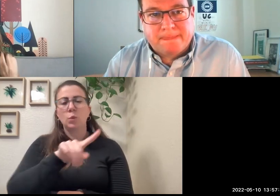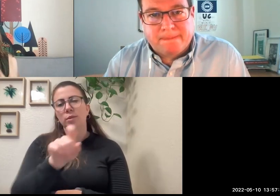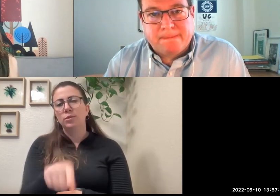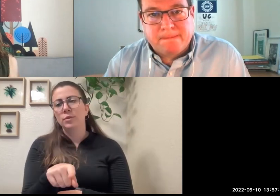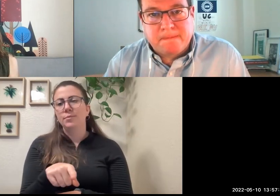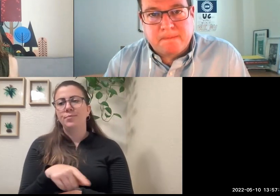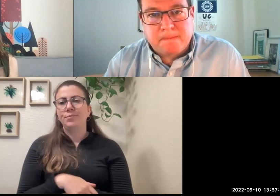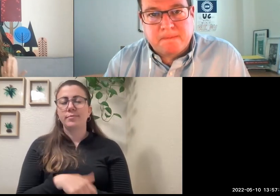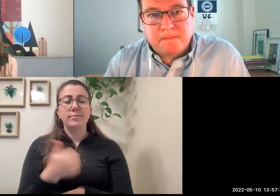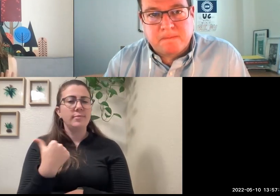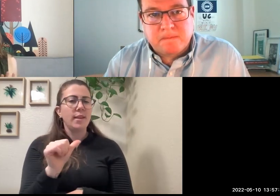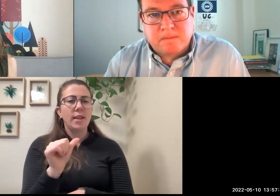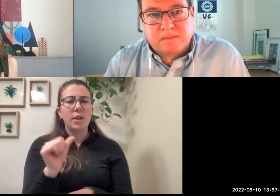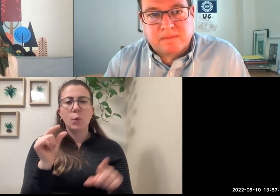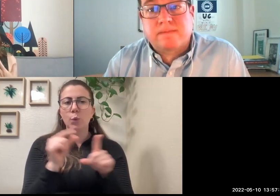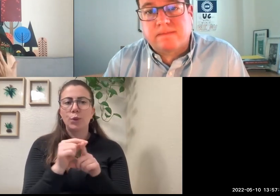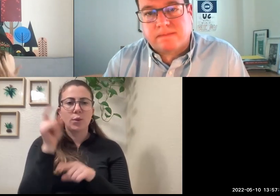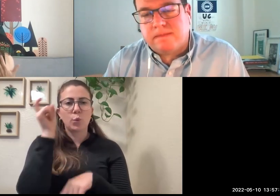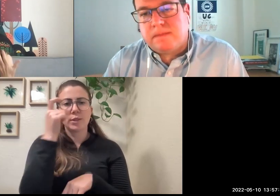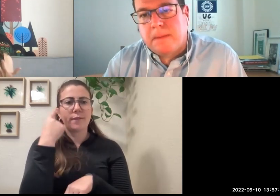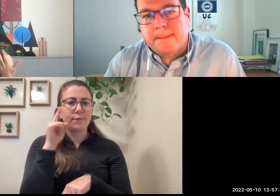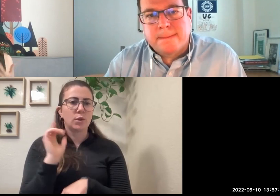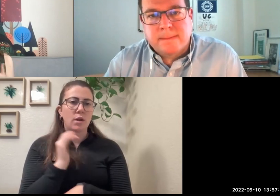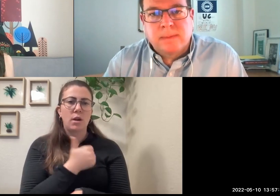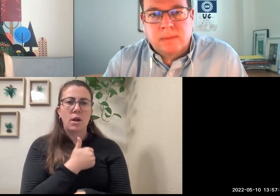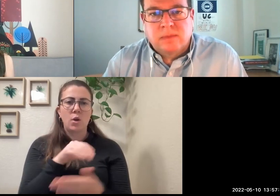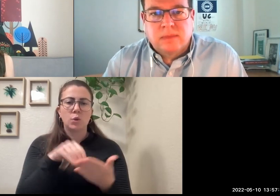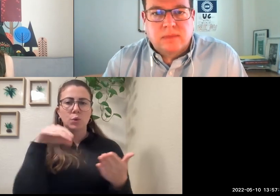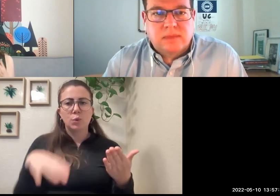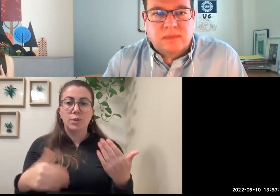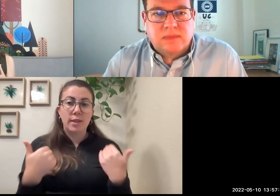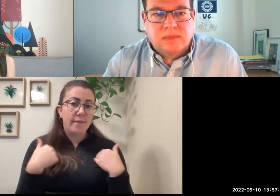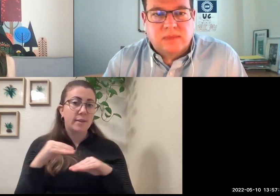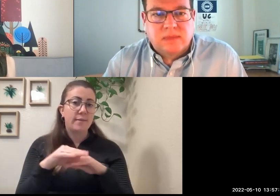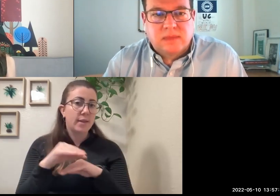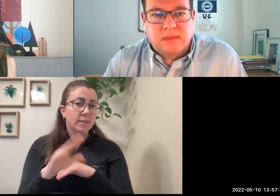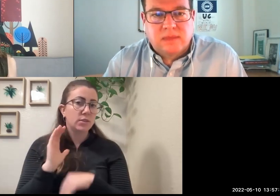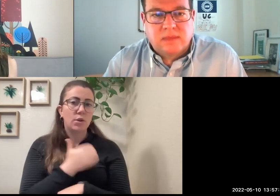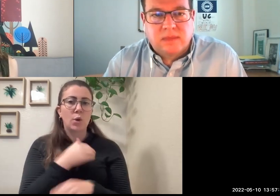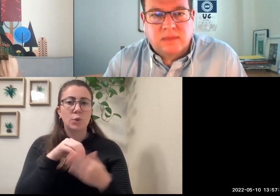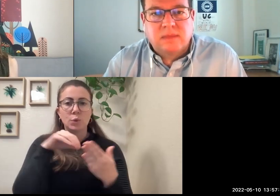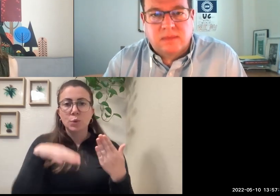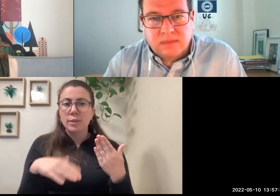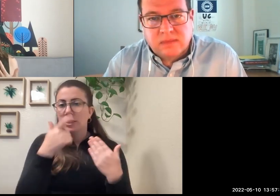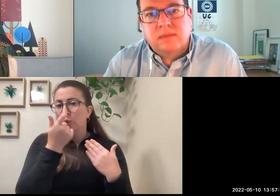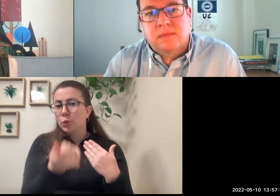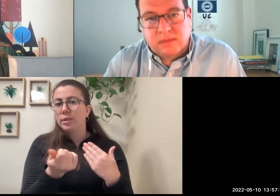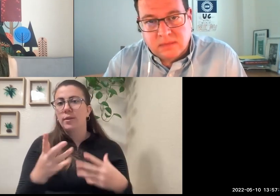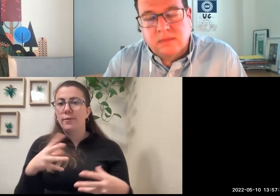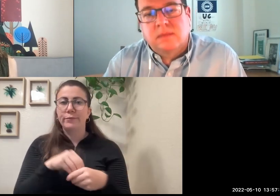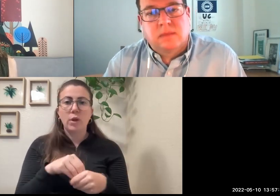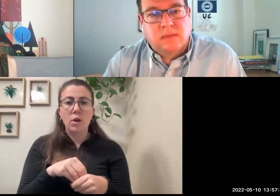any words of wisdom you have for our students. Do you have any advice for our students who are interested in pursuing work as